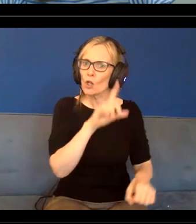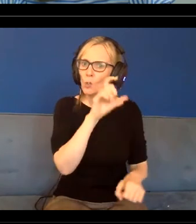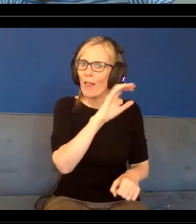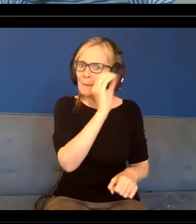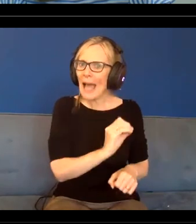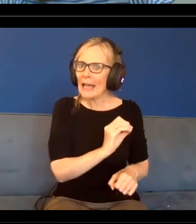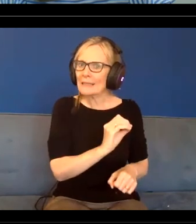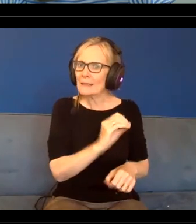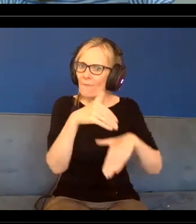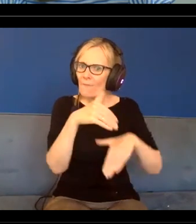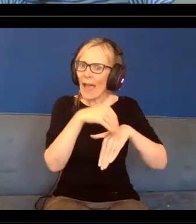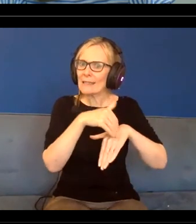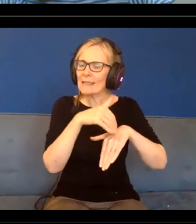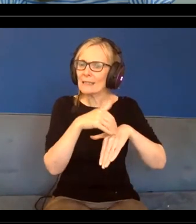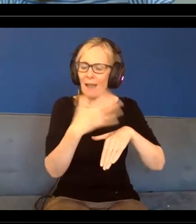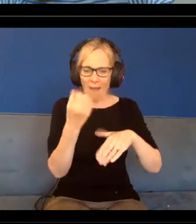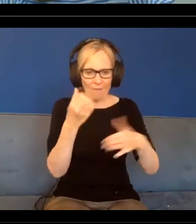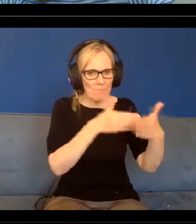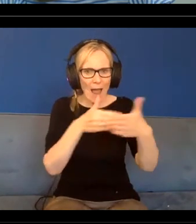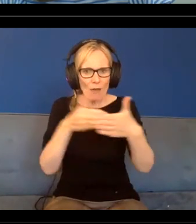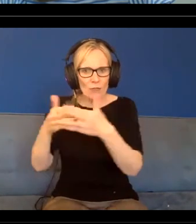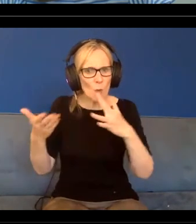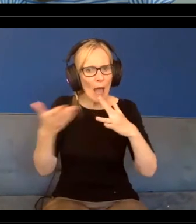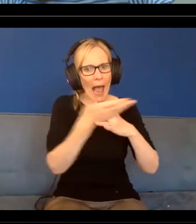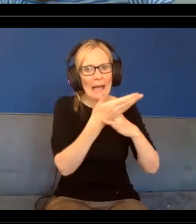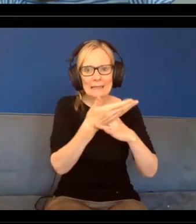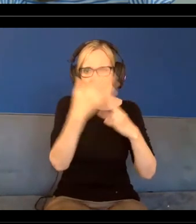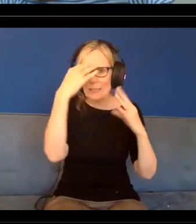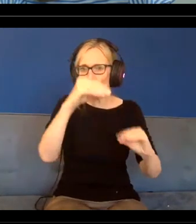disproportionately affected when it comes to access to education.